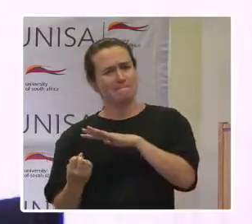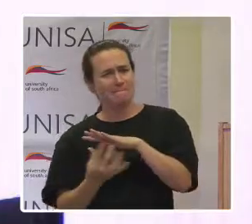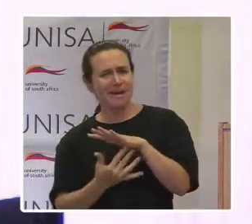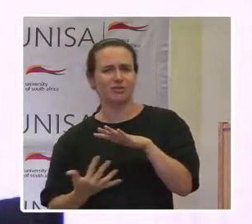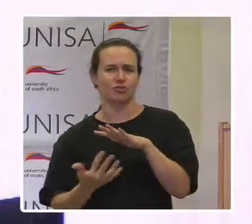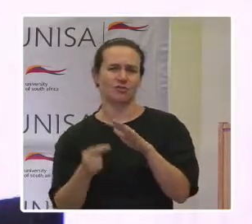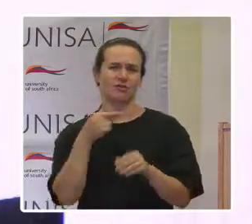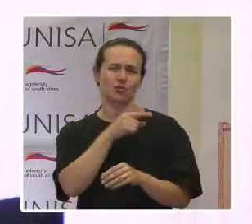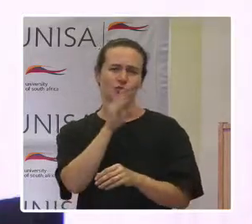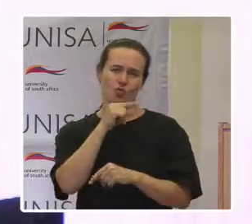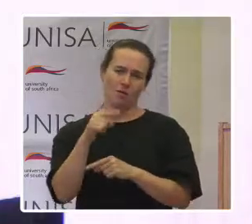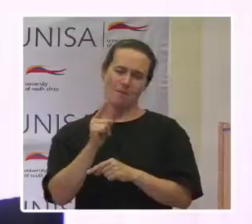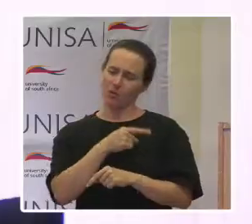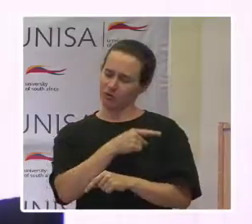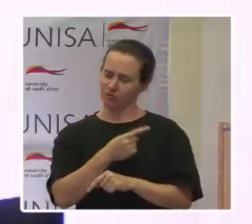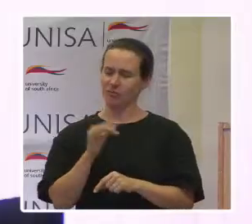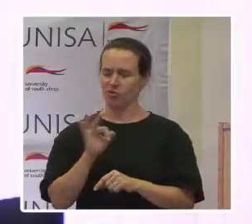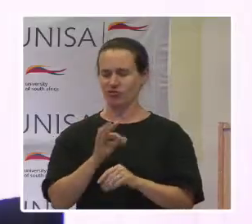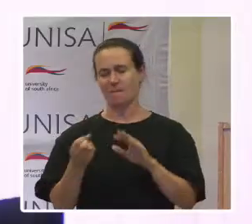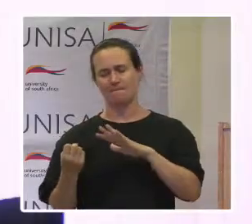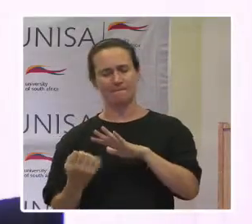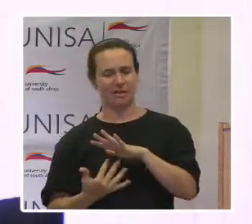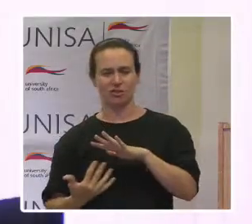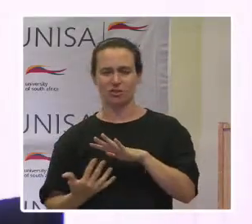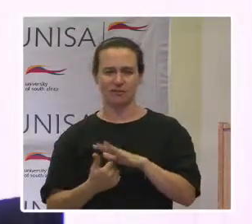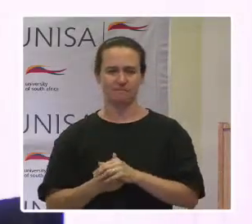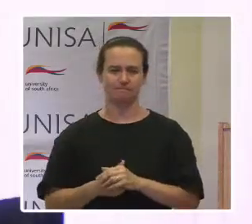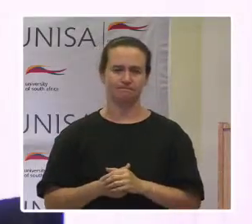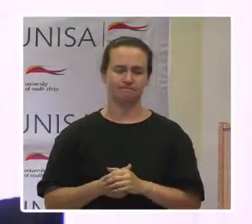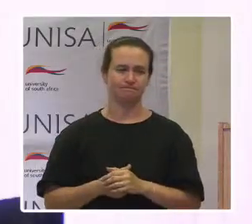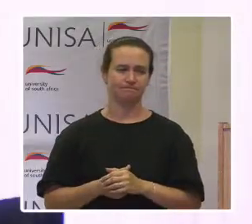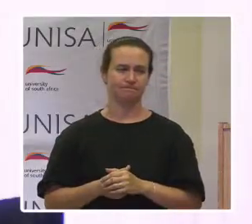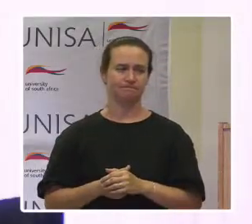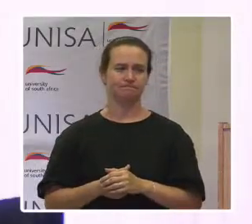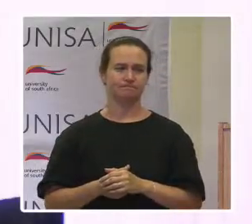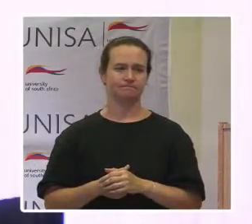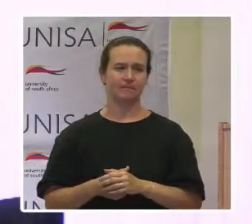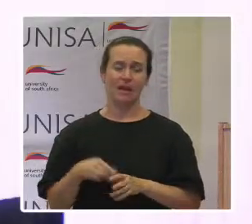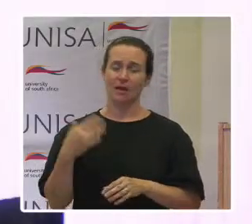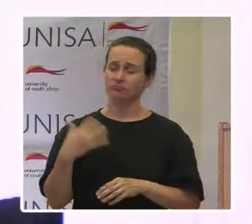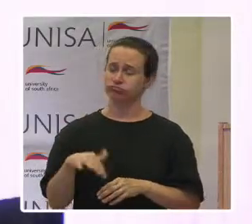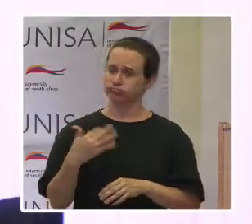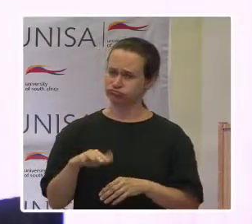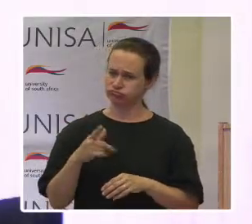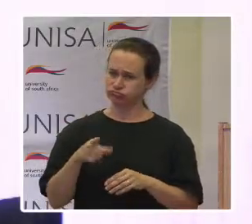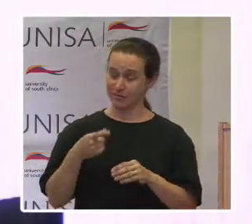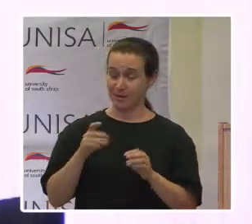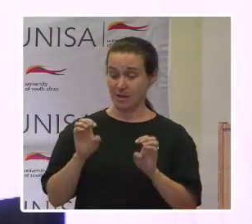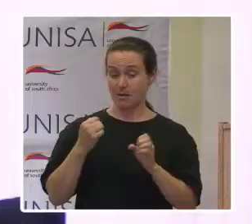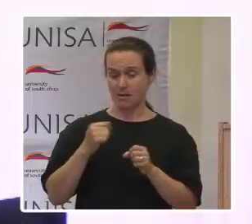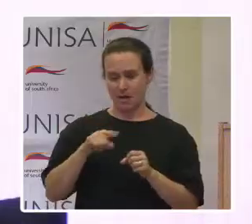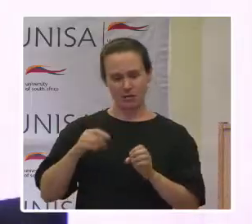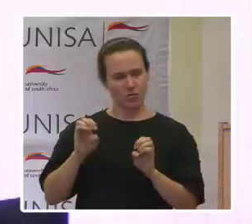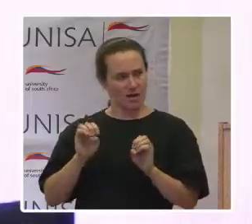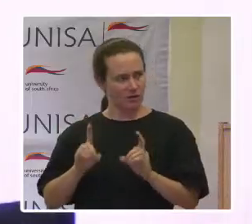are talking about. And it's really educating us. But what I like about